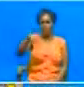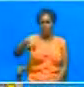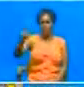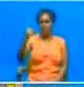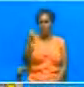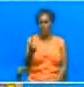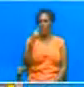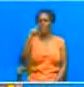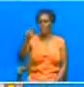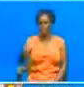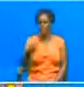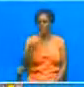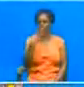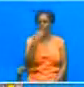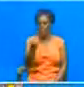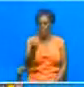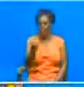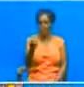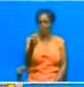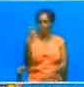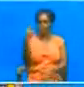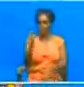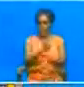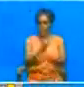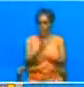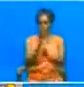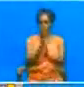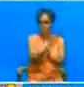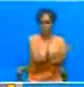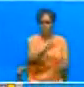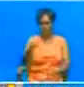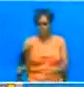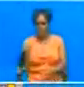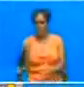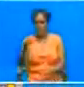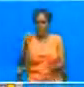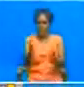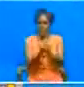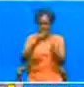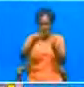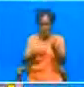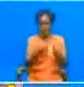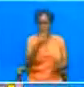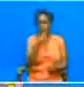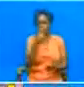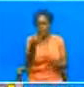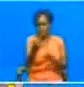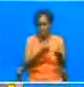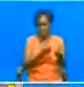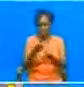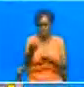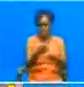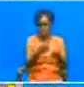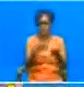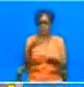meters heat in 4 minutes 21.3 seconds ahead of Nancy Chepkemoi. The 10,000 meters men's race attracted a star-studded